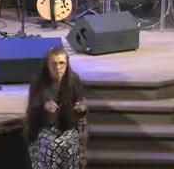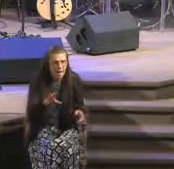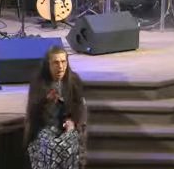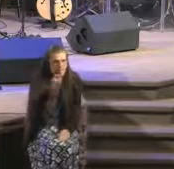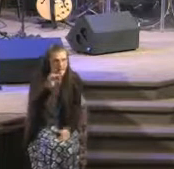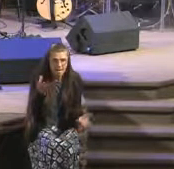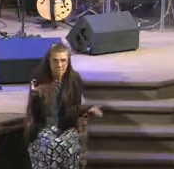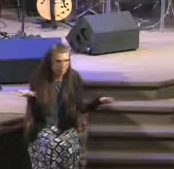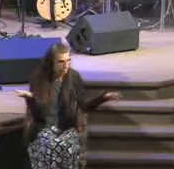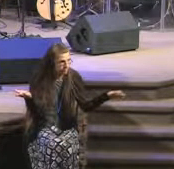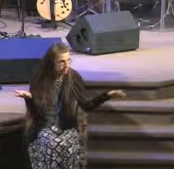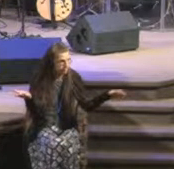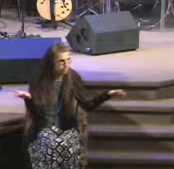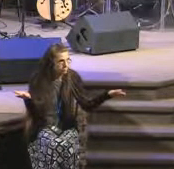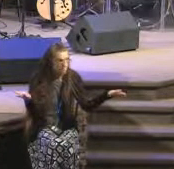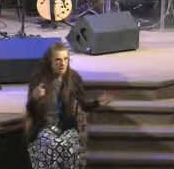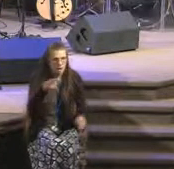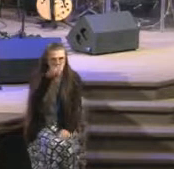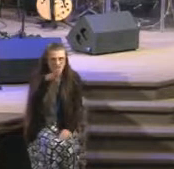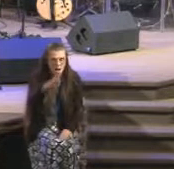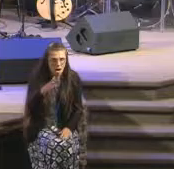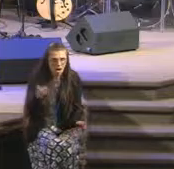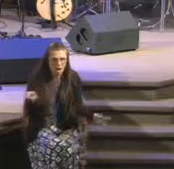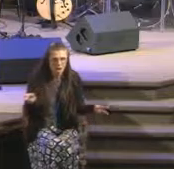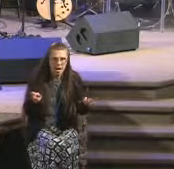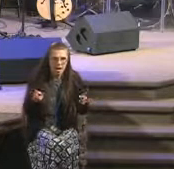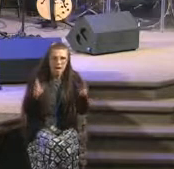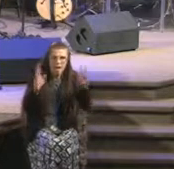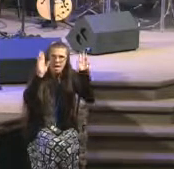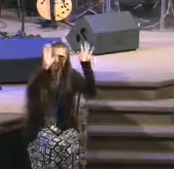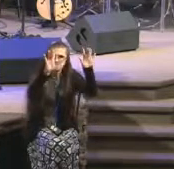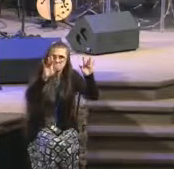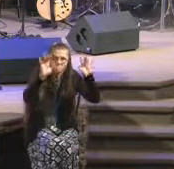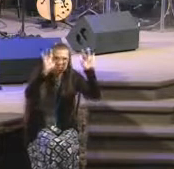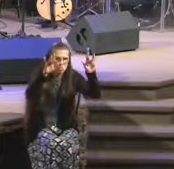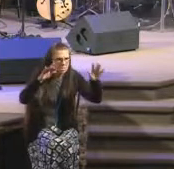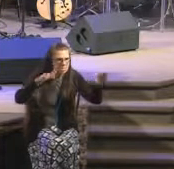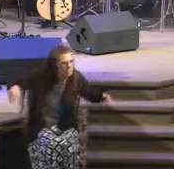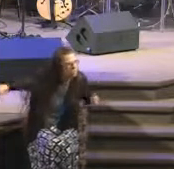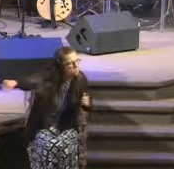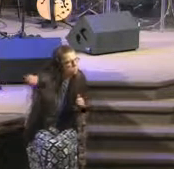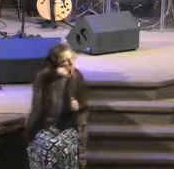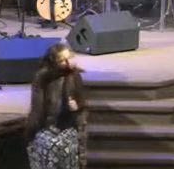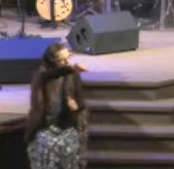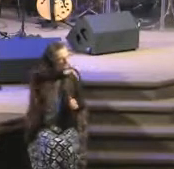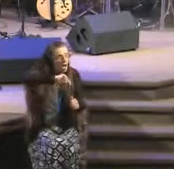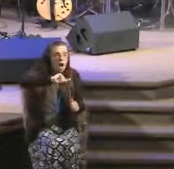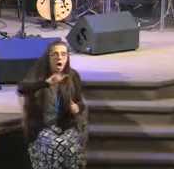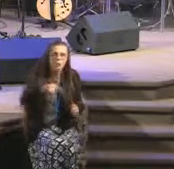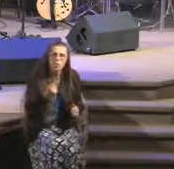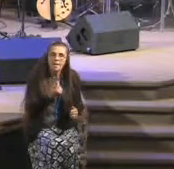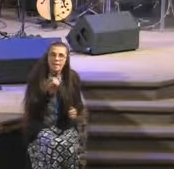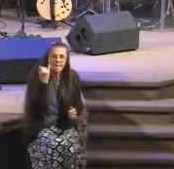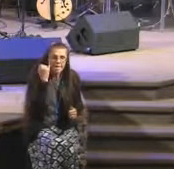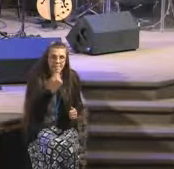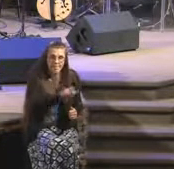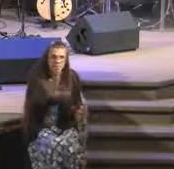one. God has mercy he wants to pour out, but it's only if we desire